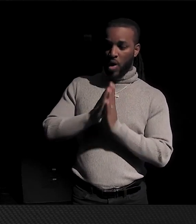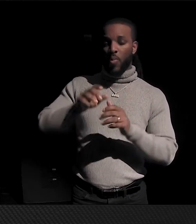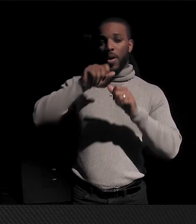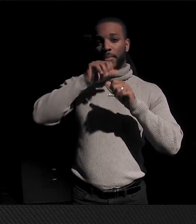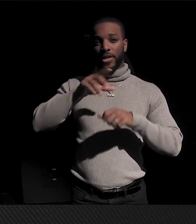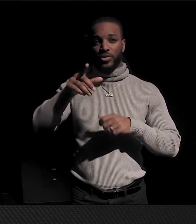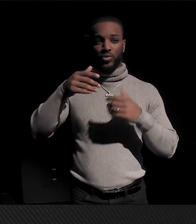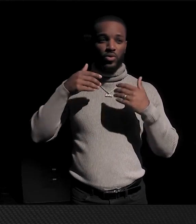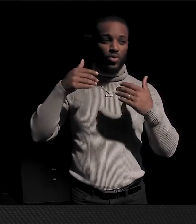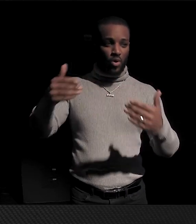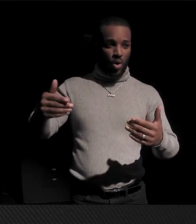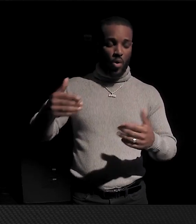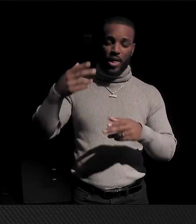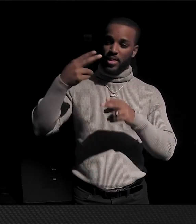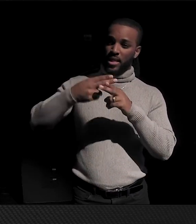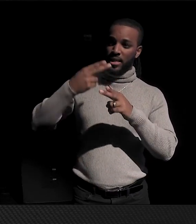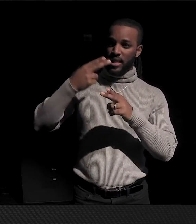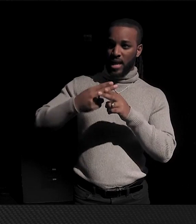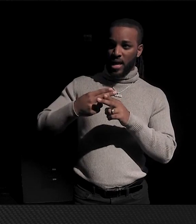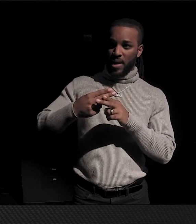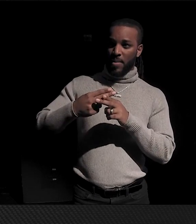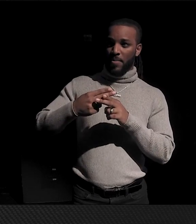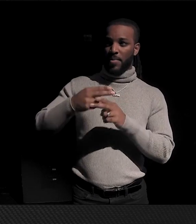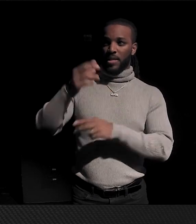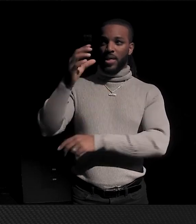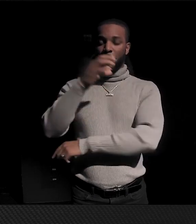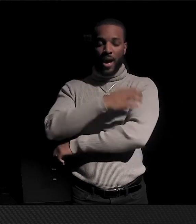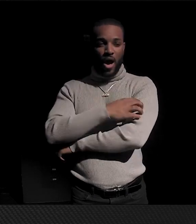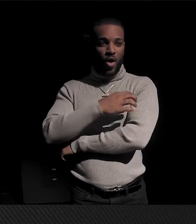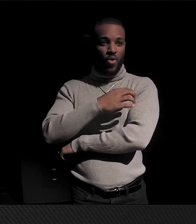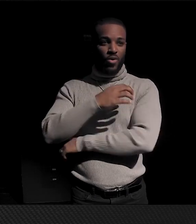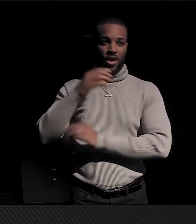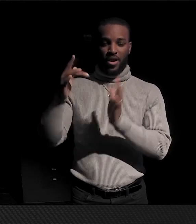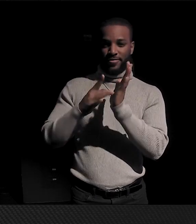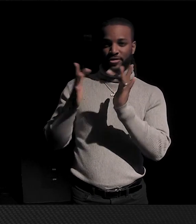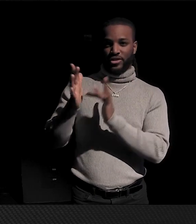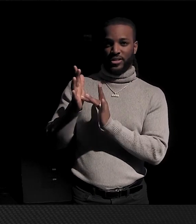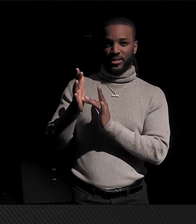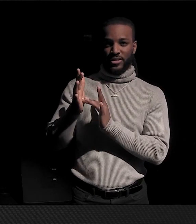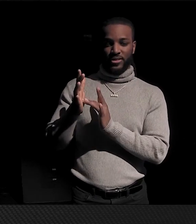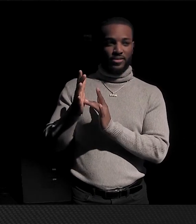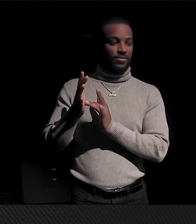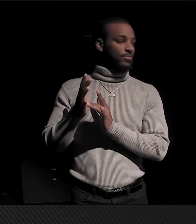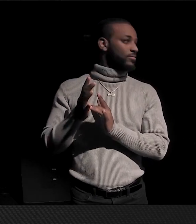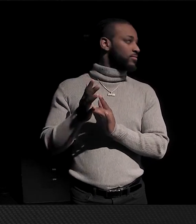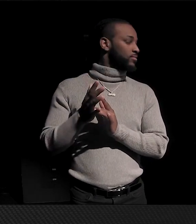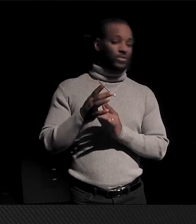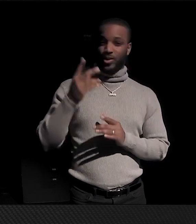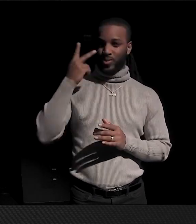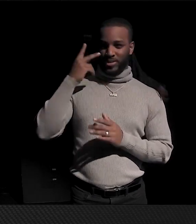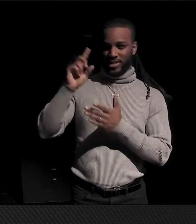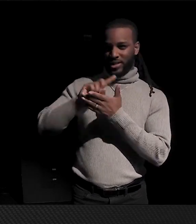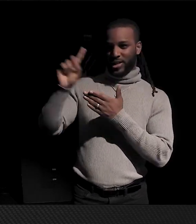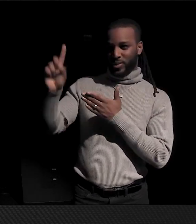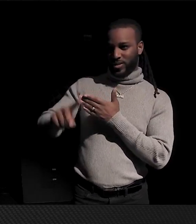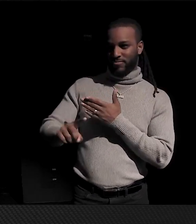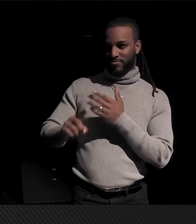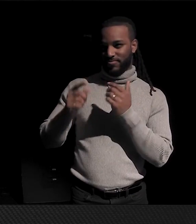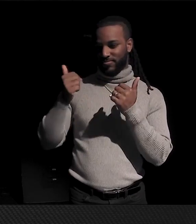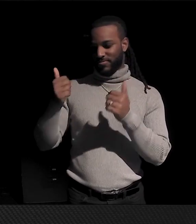you to go in the name and the power of Jesus. We'll see you guys next week.